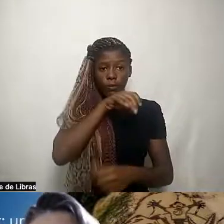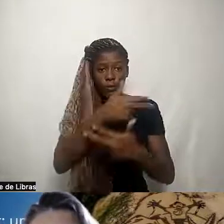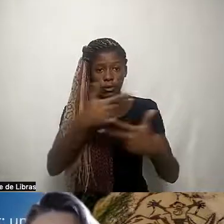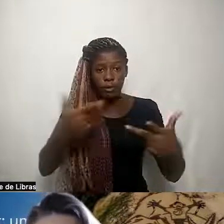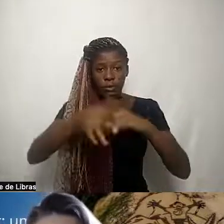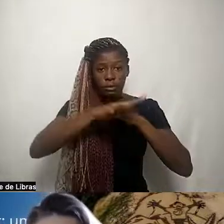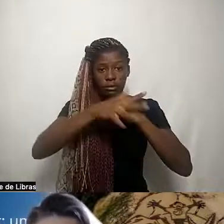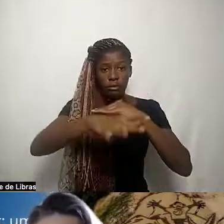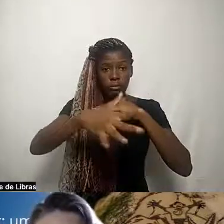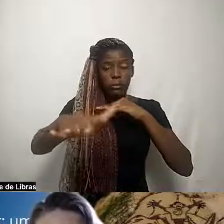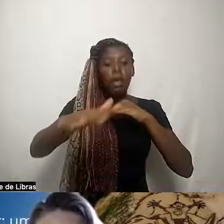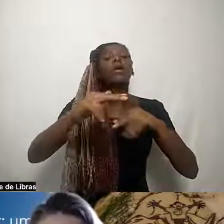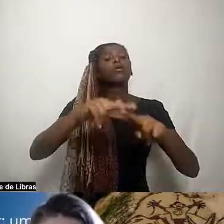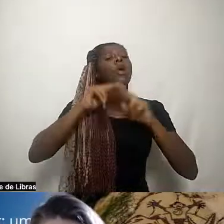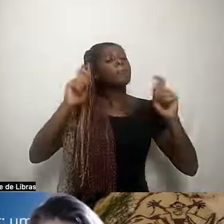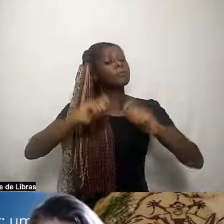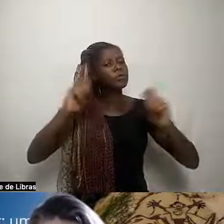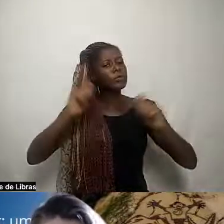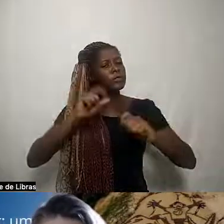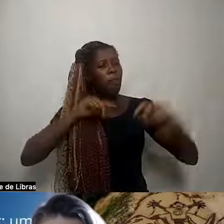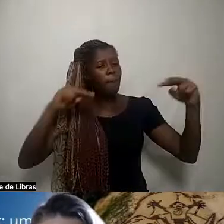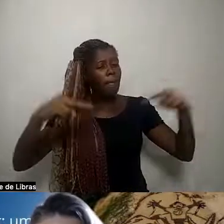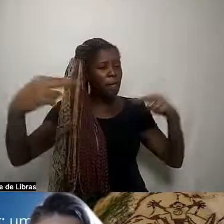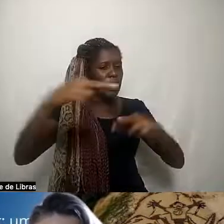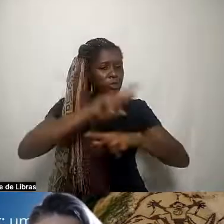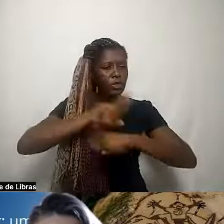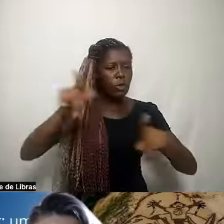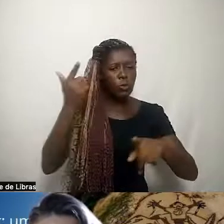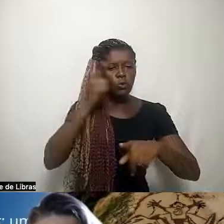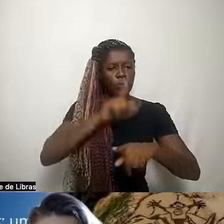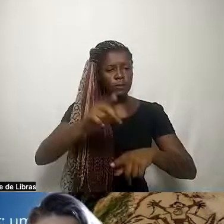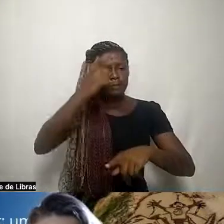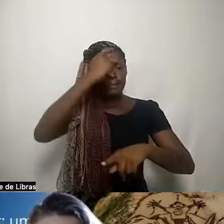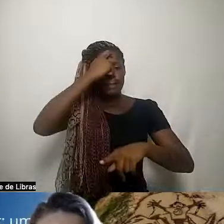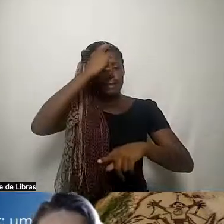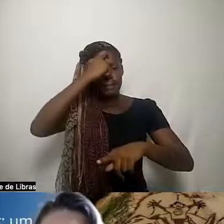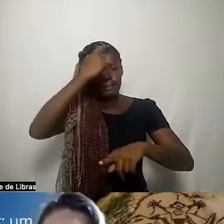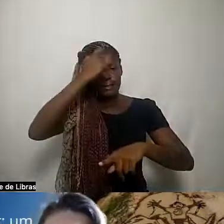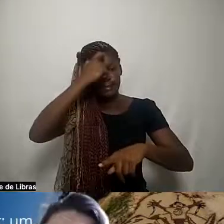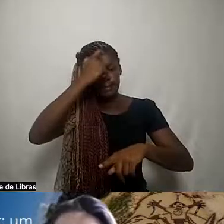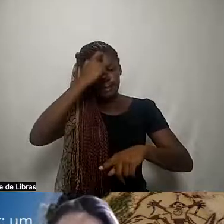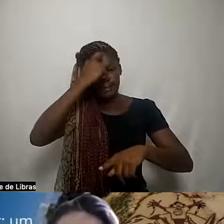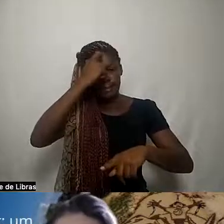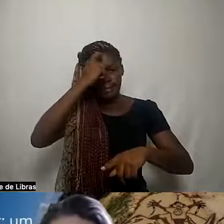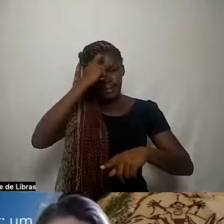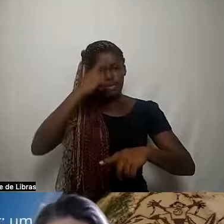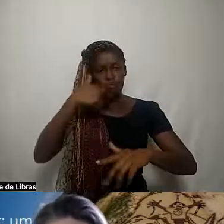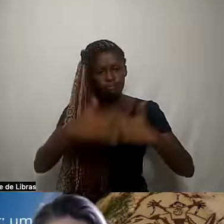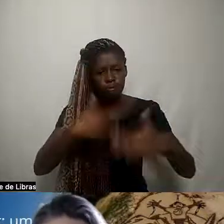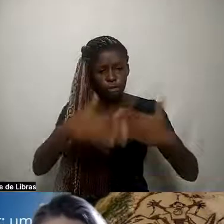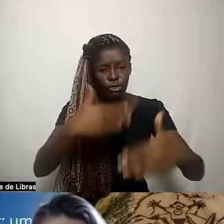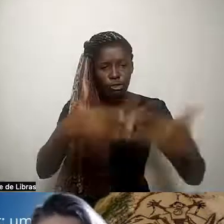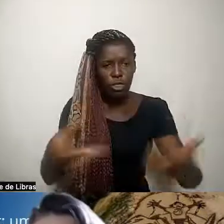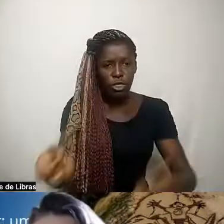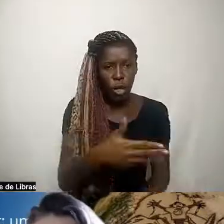life. Starting from this point, we can think about improvements, and our objective with awareness